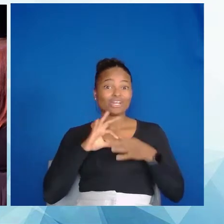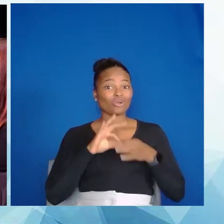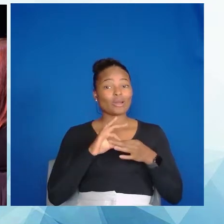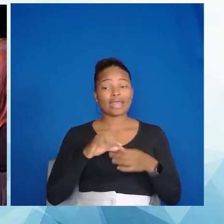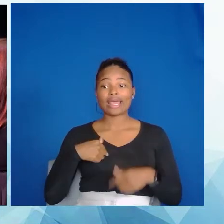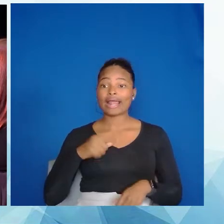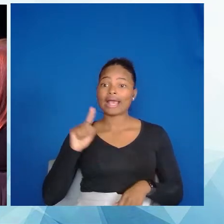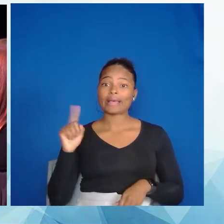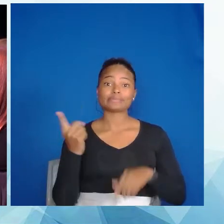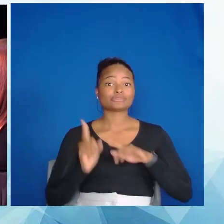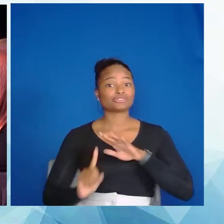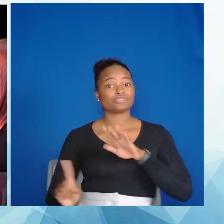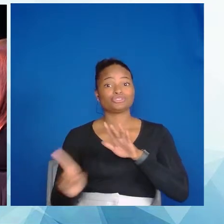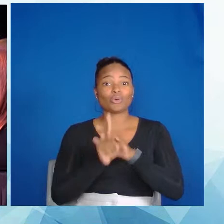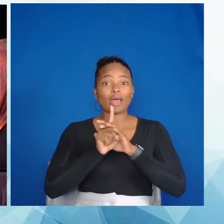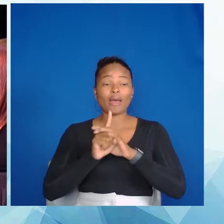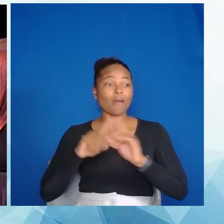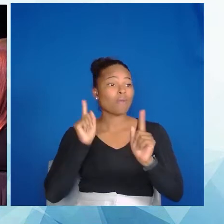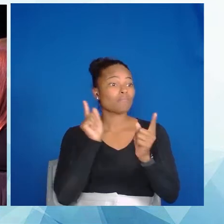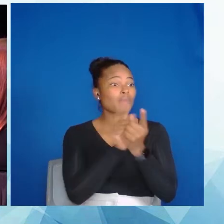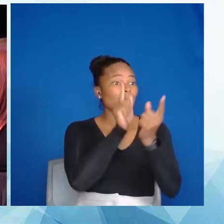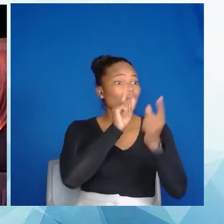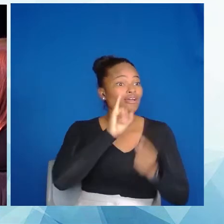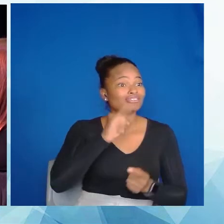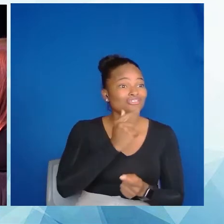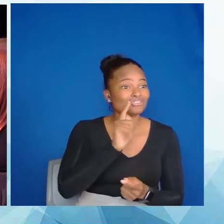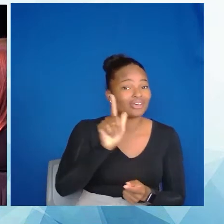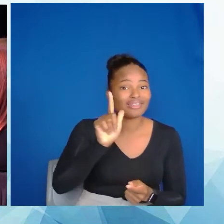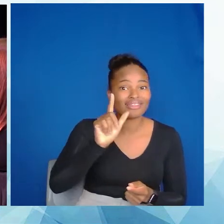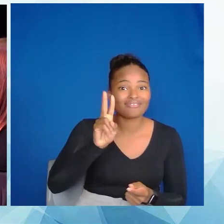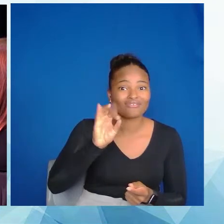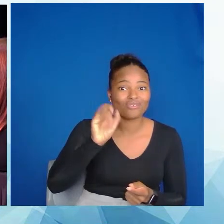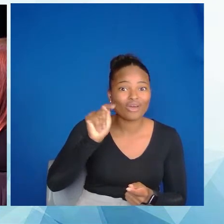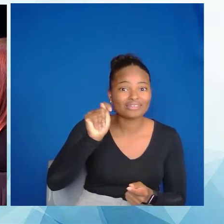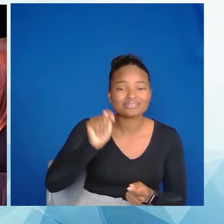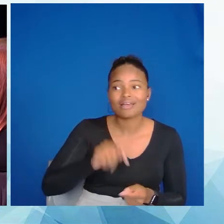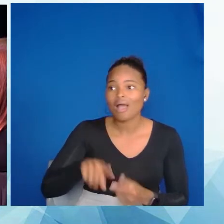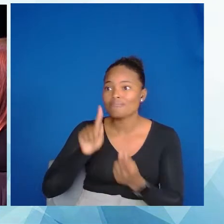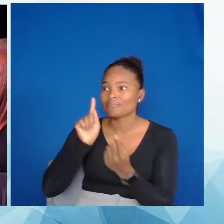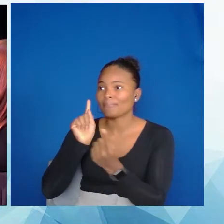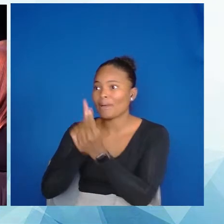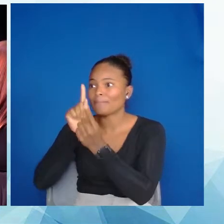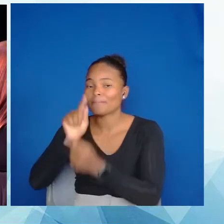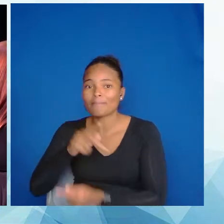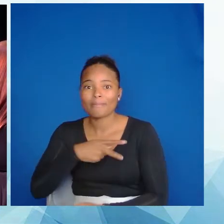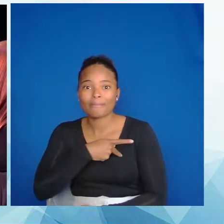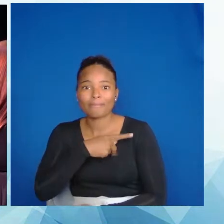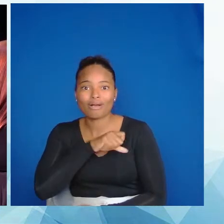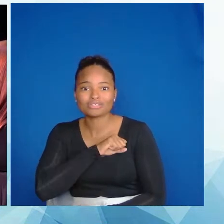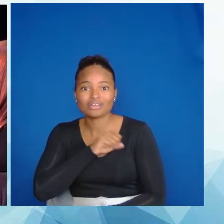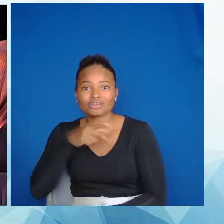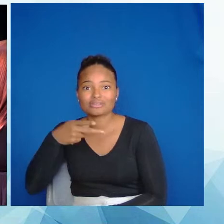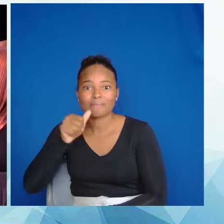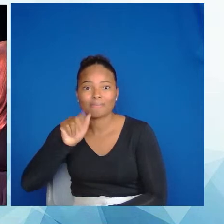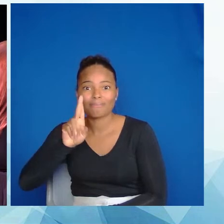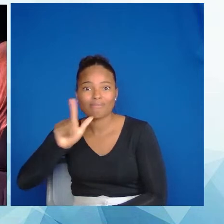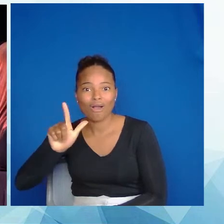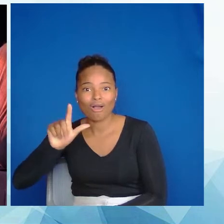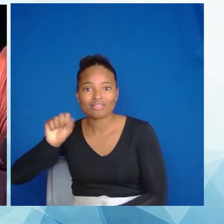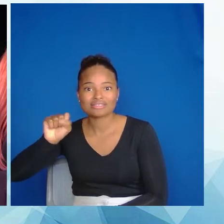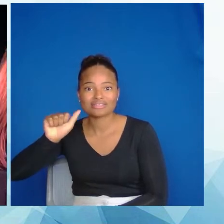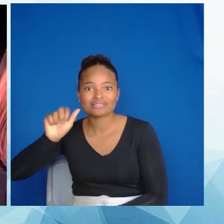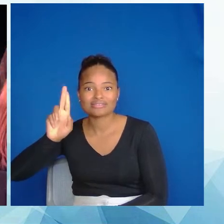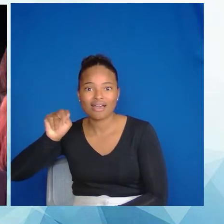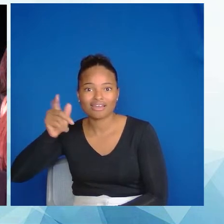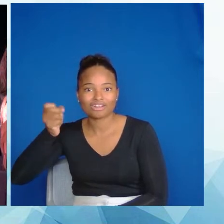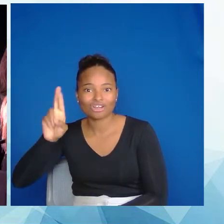showed up and bumped into Jill Voigt and bumped into Paul Saunders, our two principals for